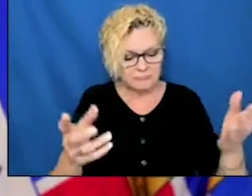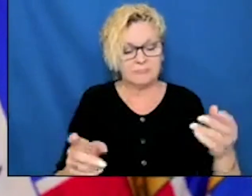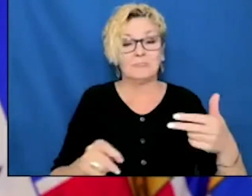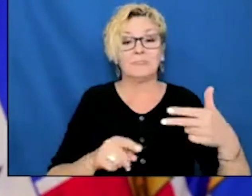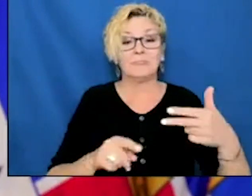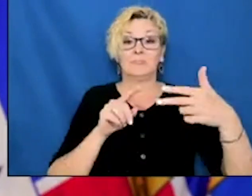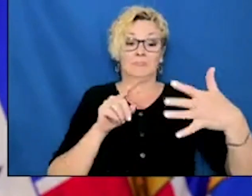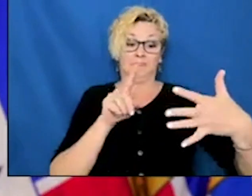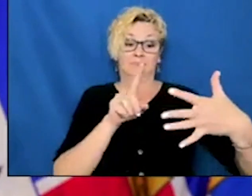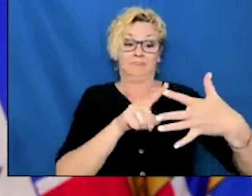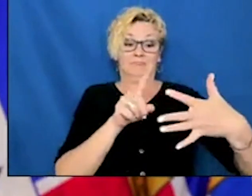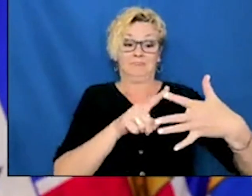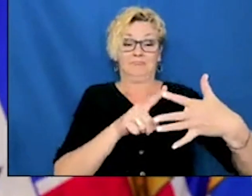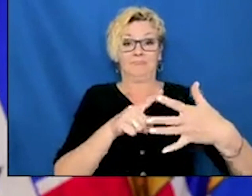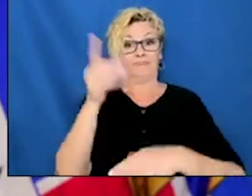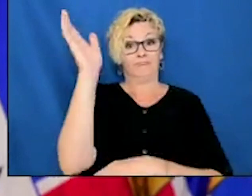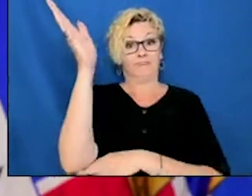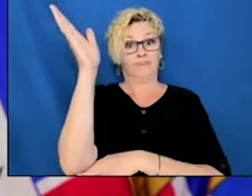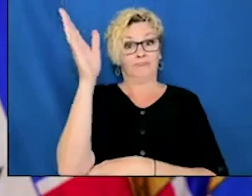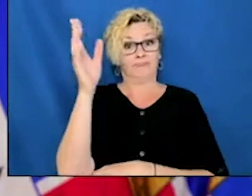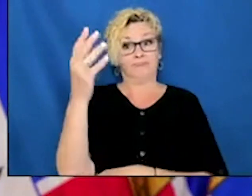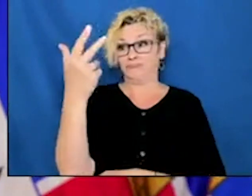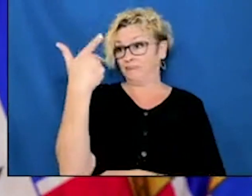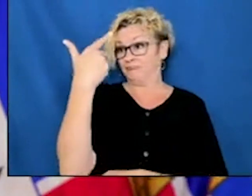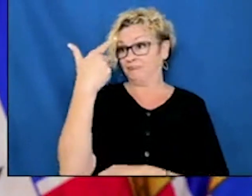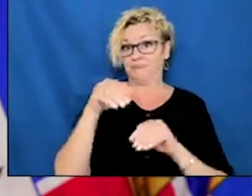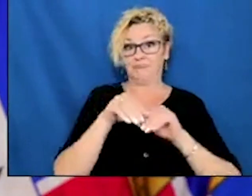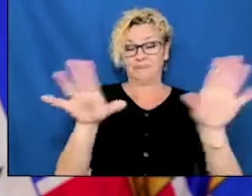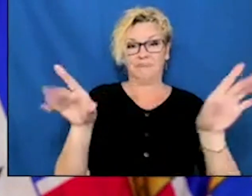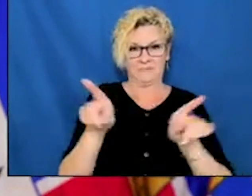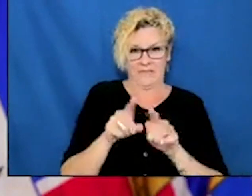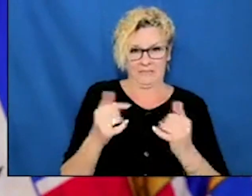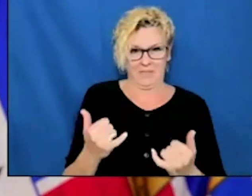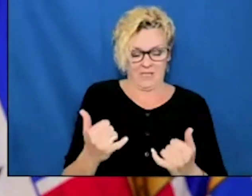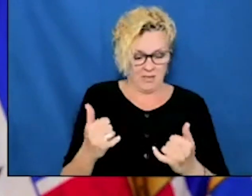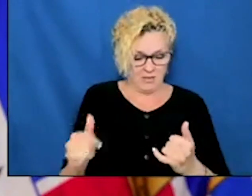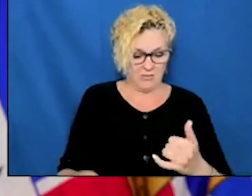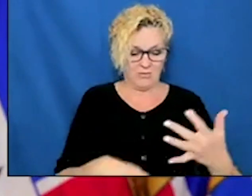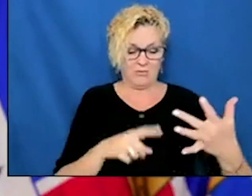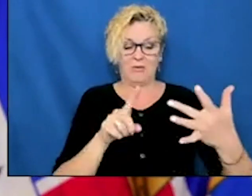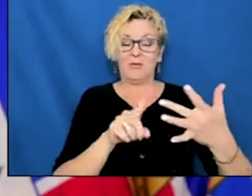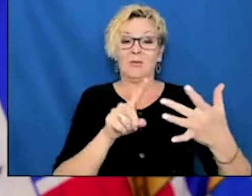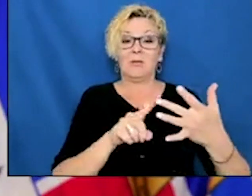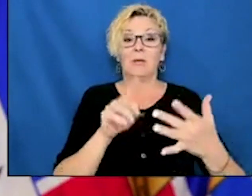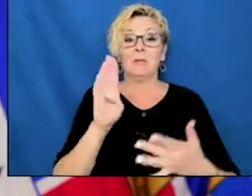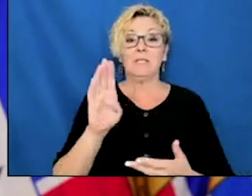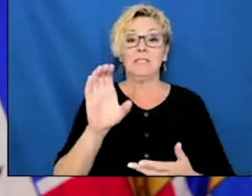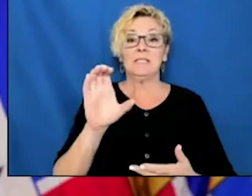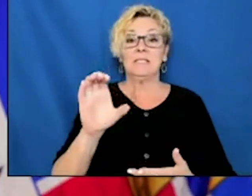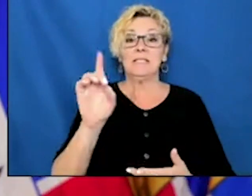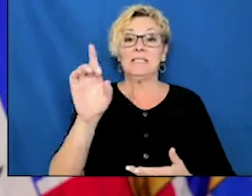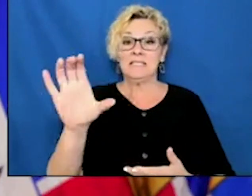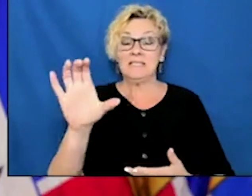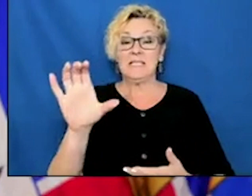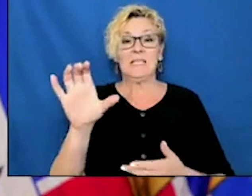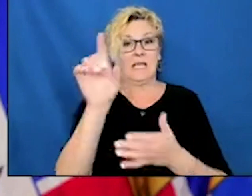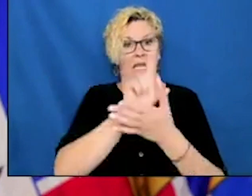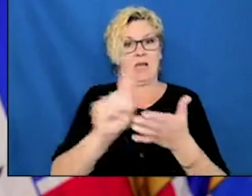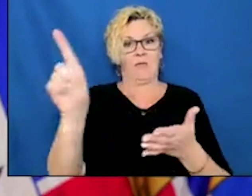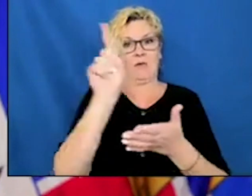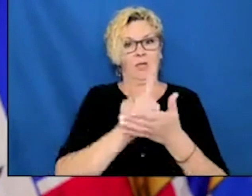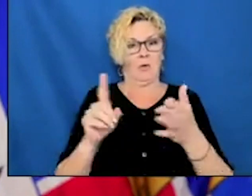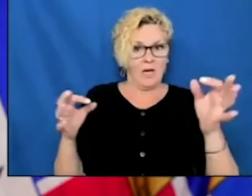rates, on age ranges, on hospitalization data. And I would encourage everybody to go on